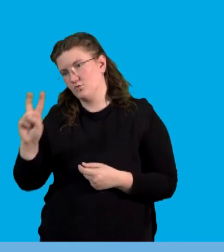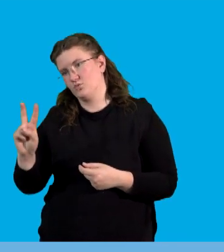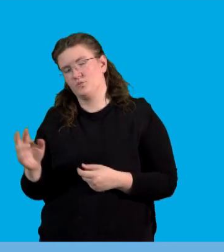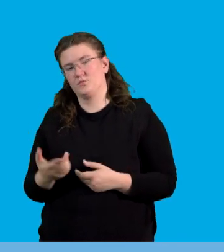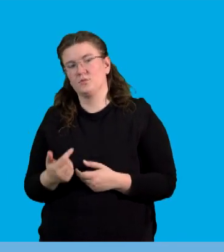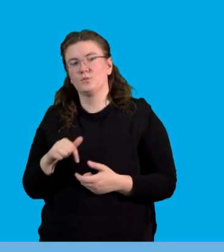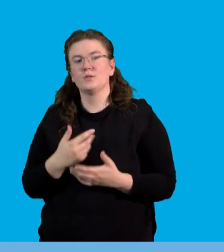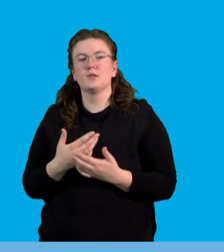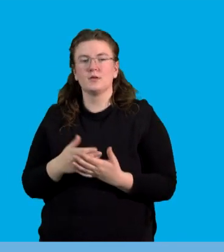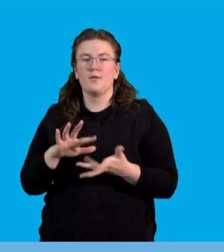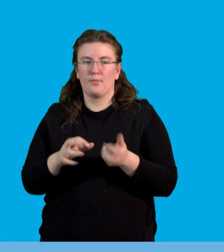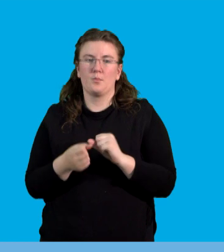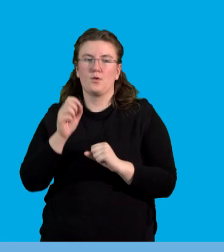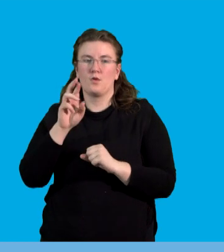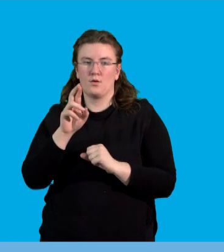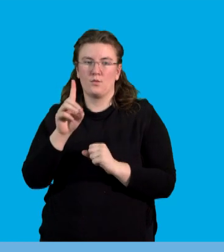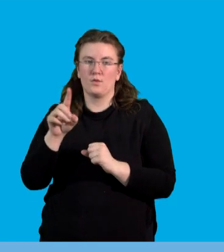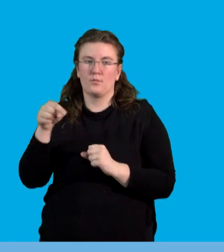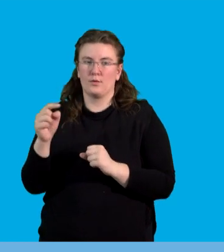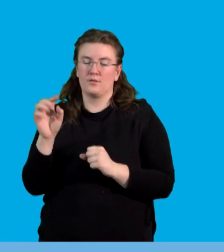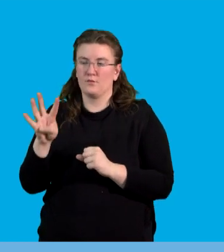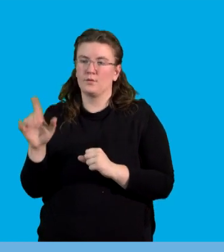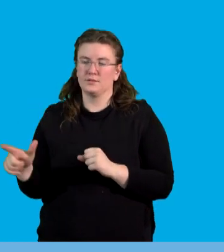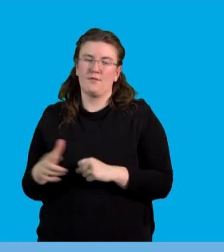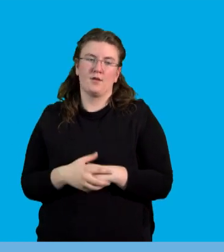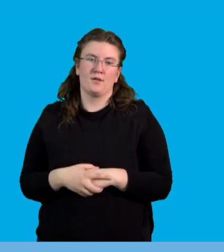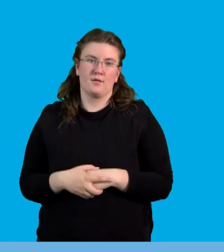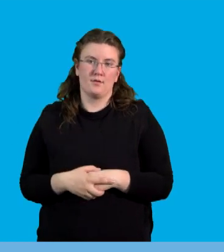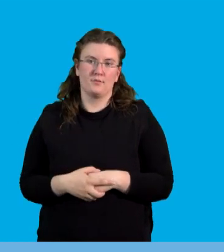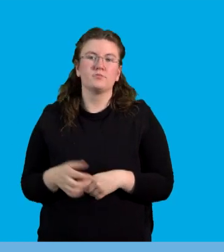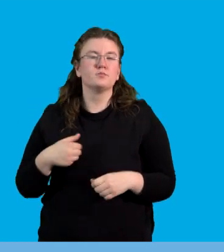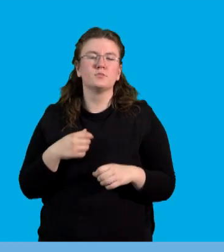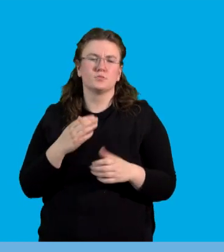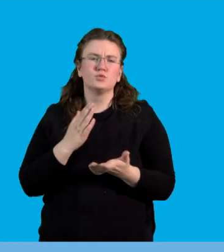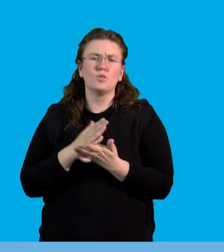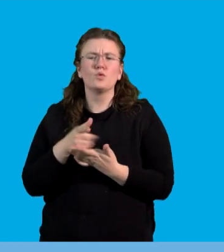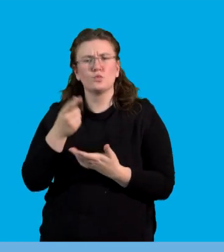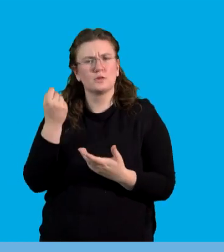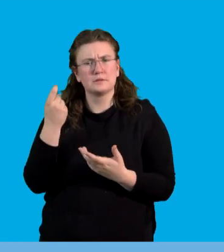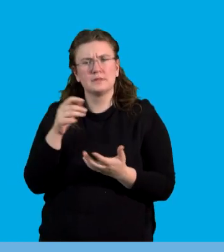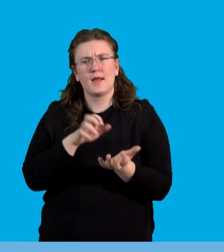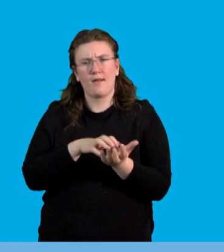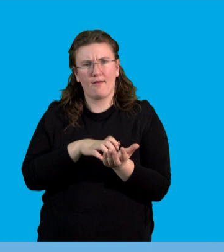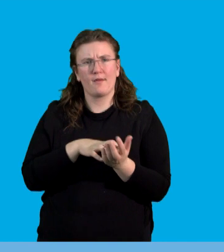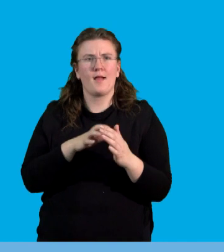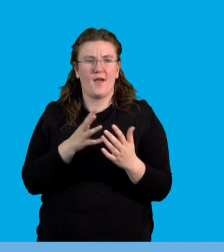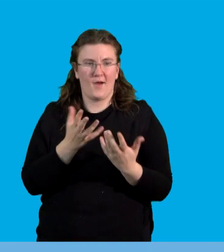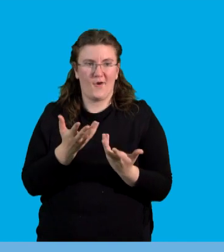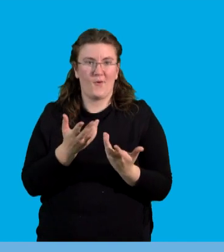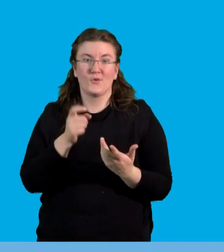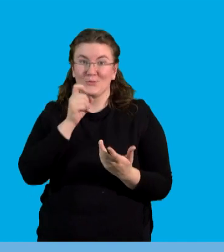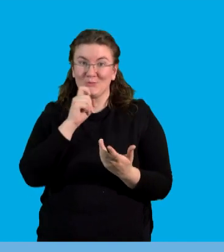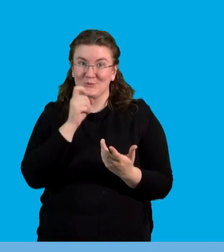decimal places. We can round that off to R1.47. So I sure then hope that now you know how to calculate the cost